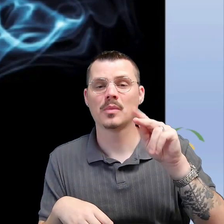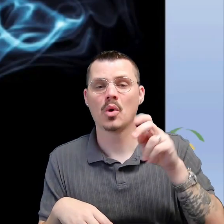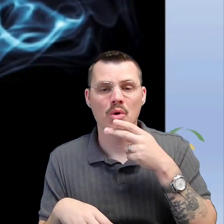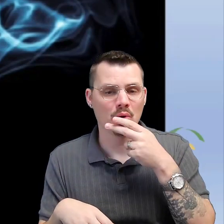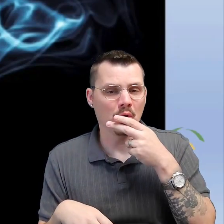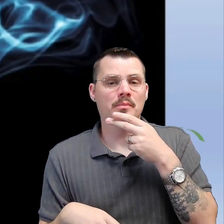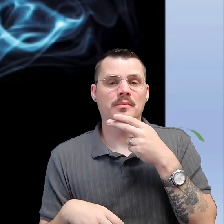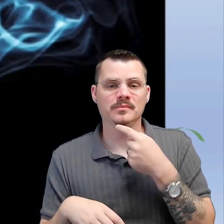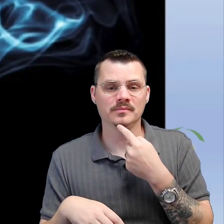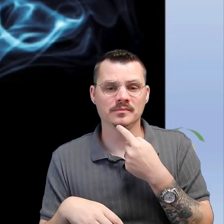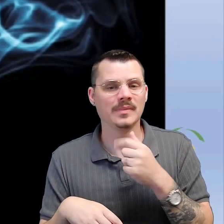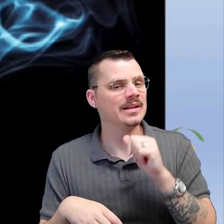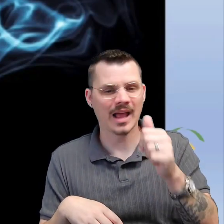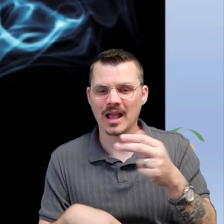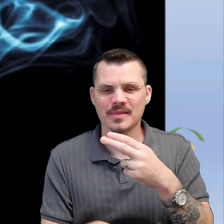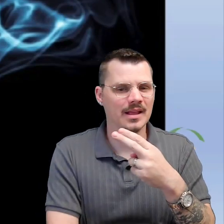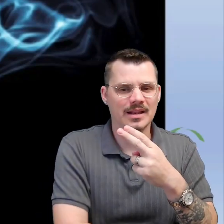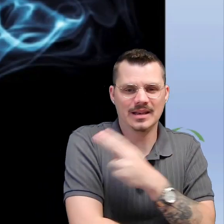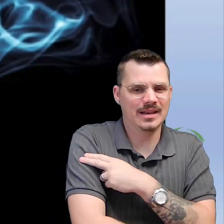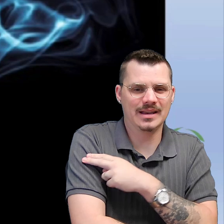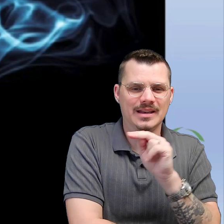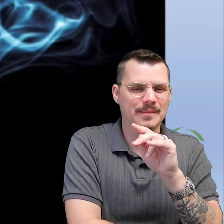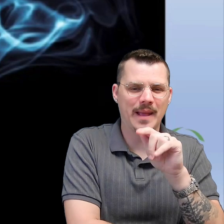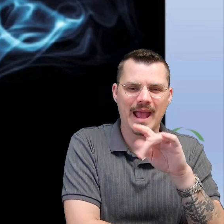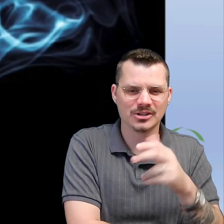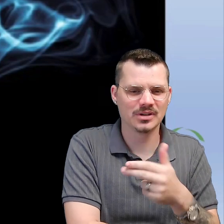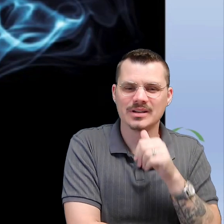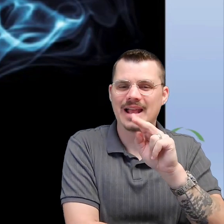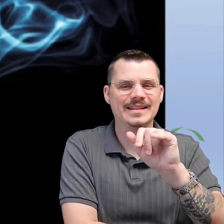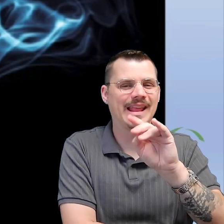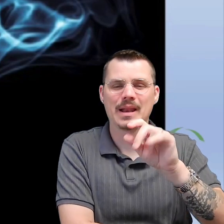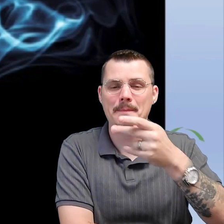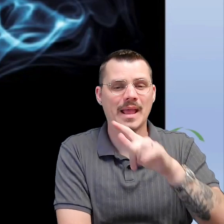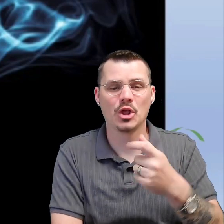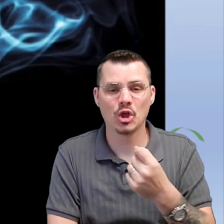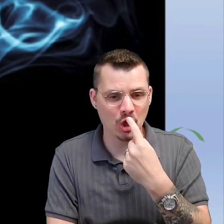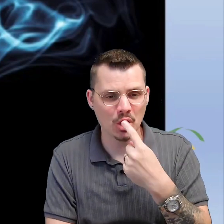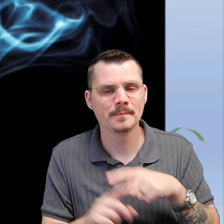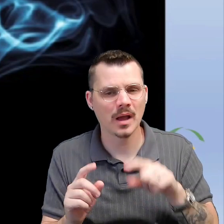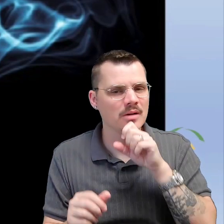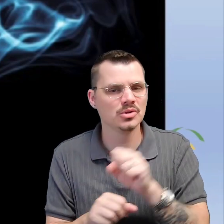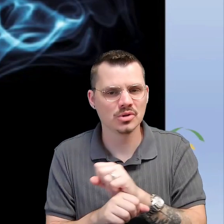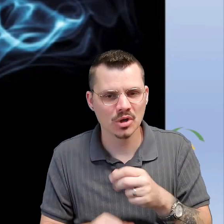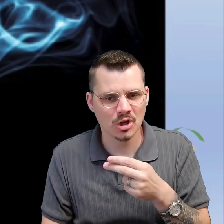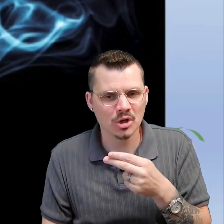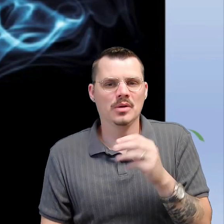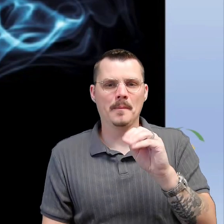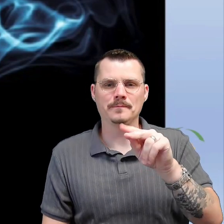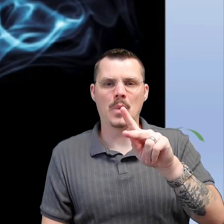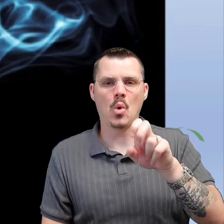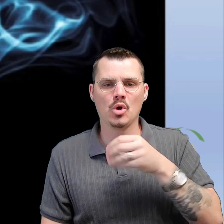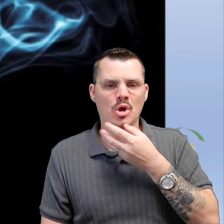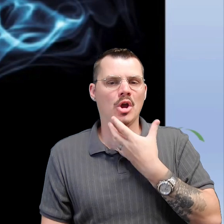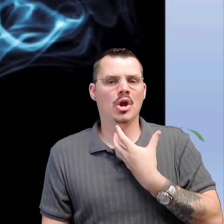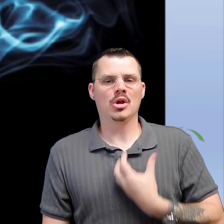smoke. Not nicotine patches, not nicotine pills, but inhaled tobacco